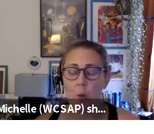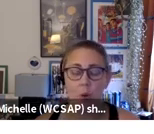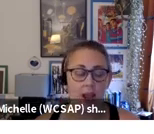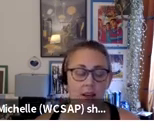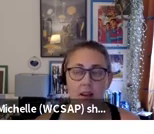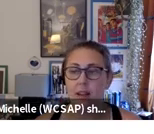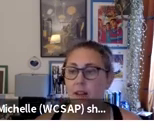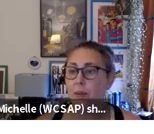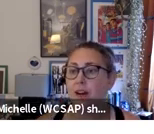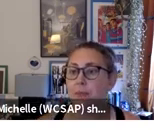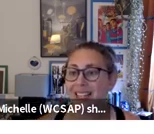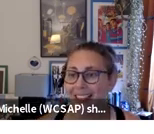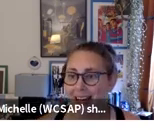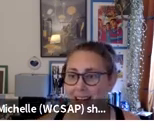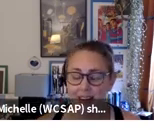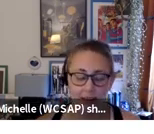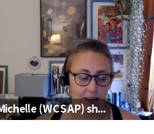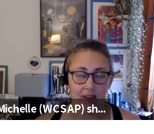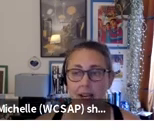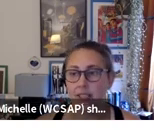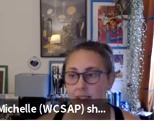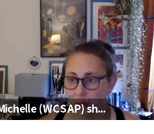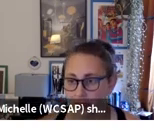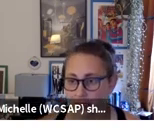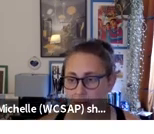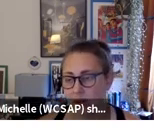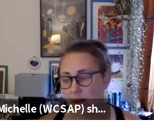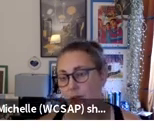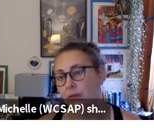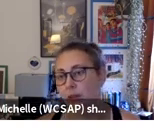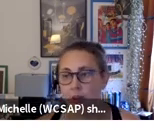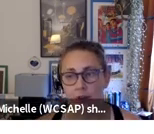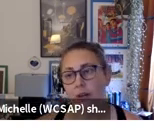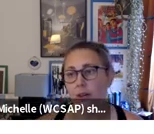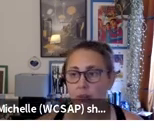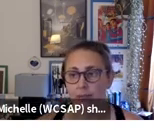doing when there might have been less anti-immigrant sentiment, although